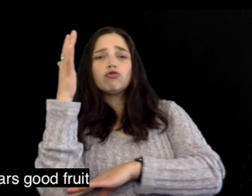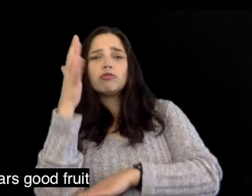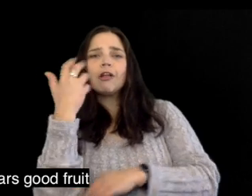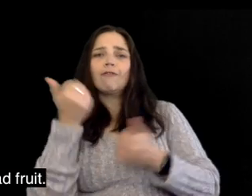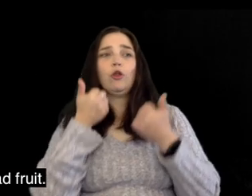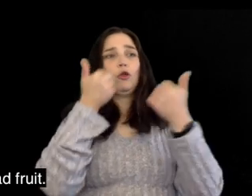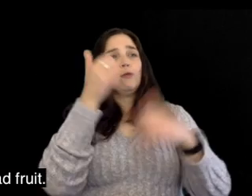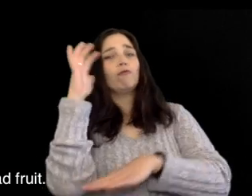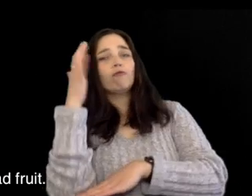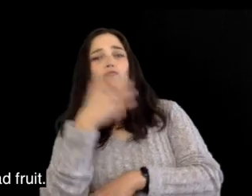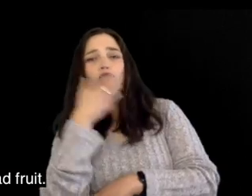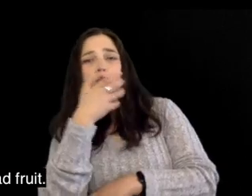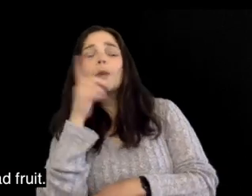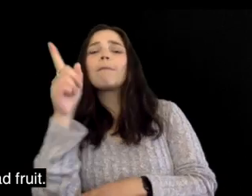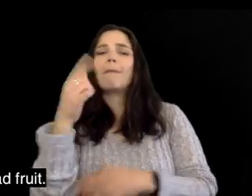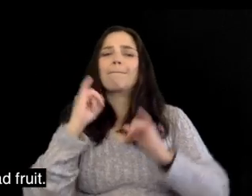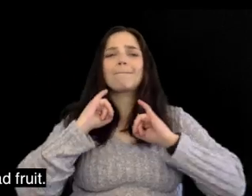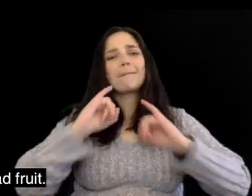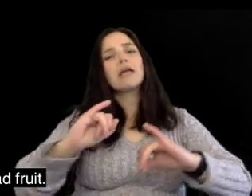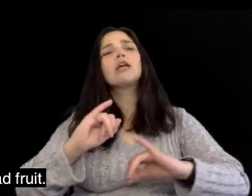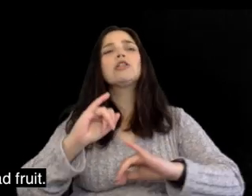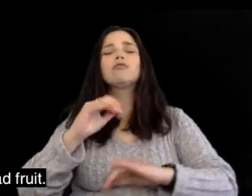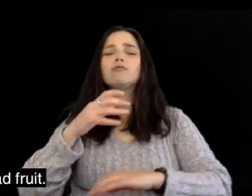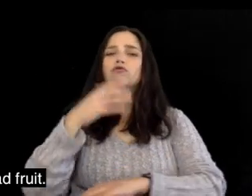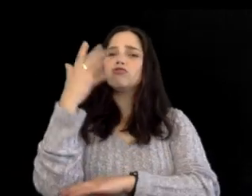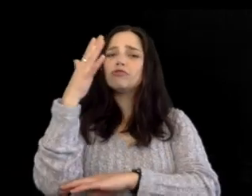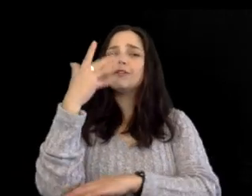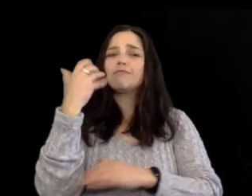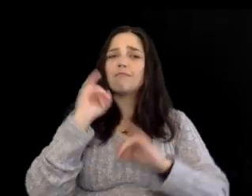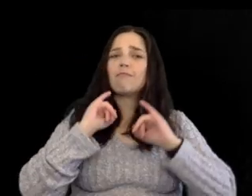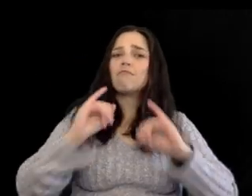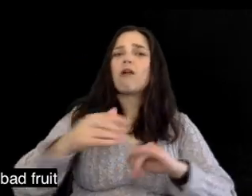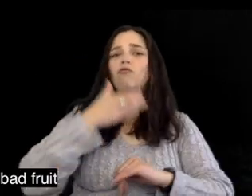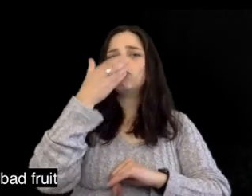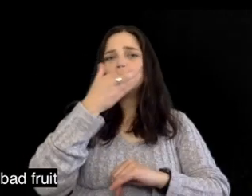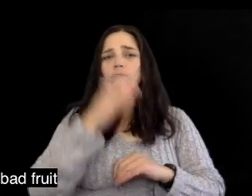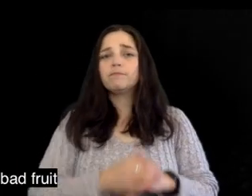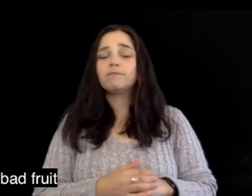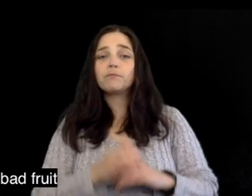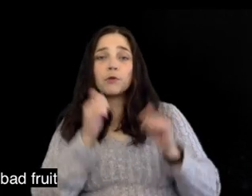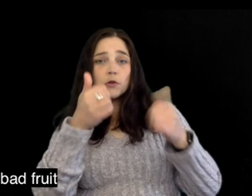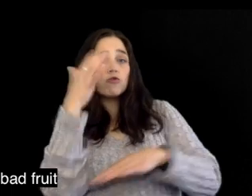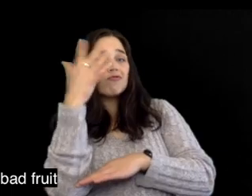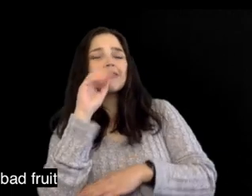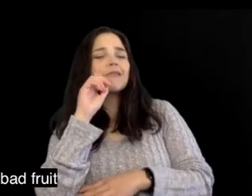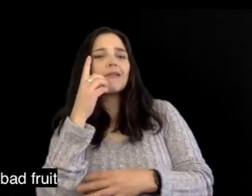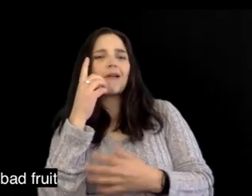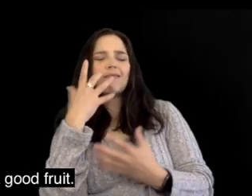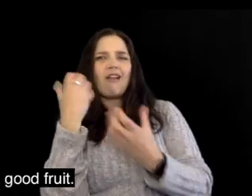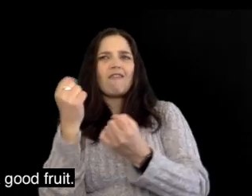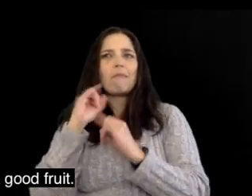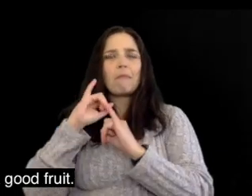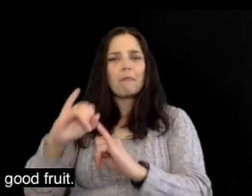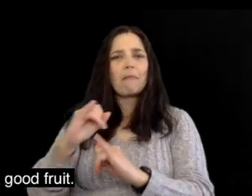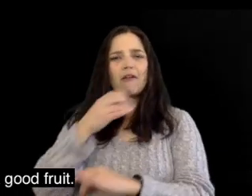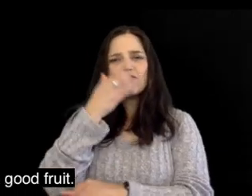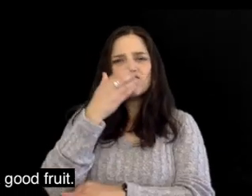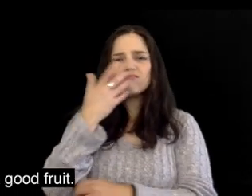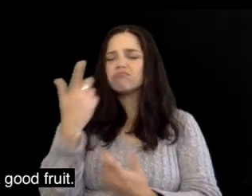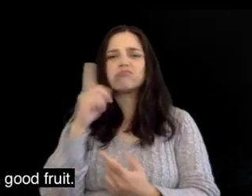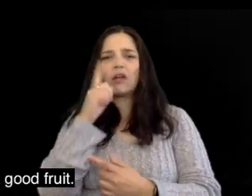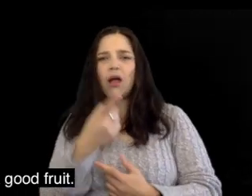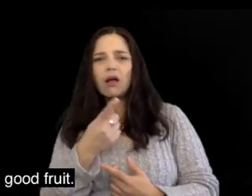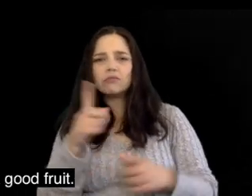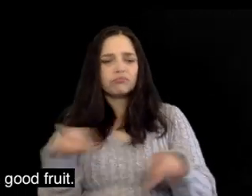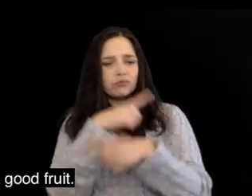tree bears good fruit, but a bad tree bears bad fruit. A good tree cannot bear bad fruit, and a